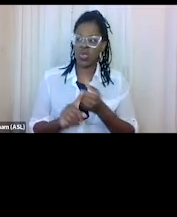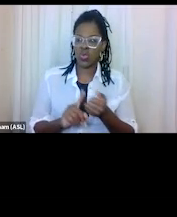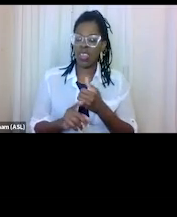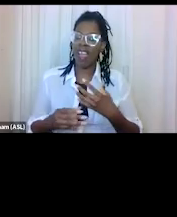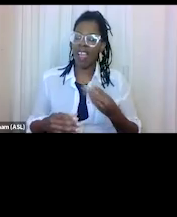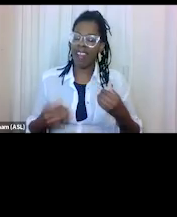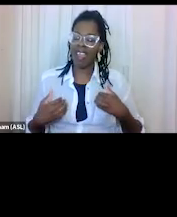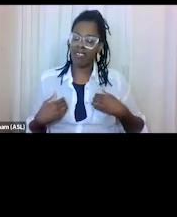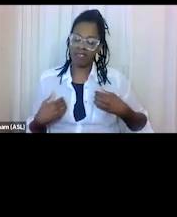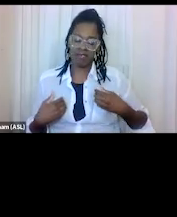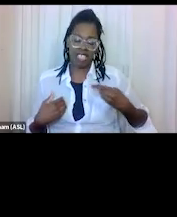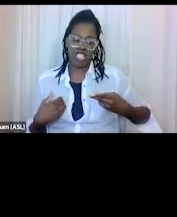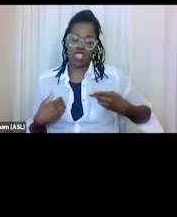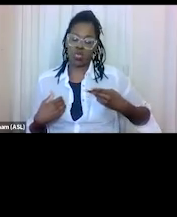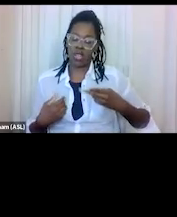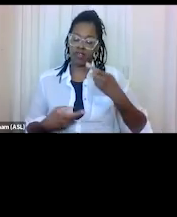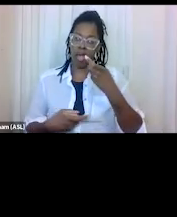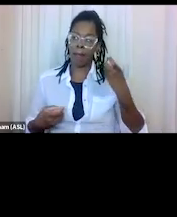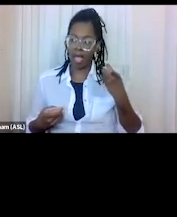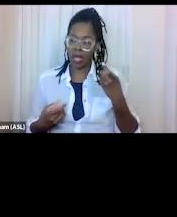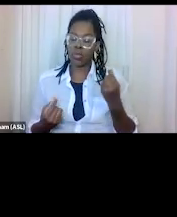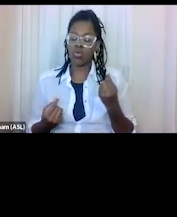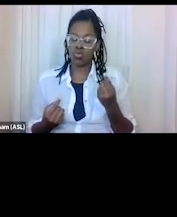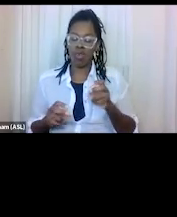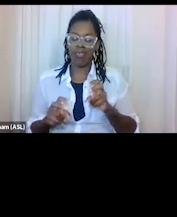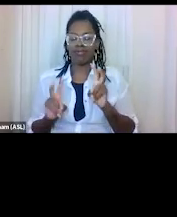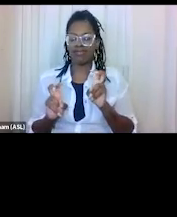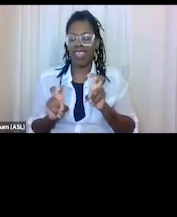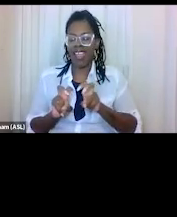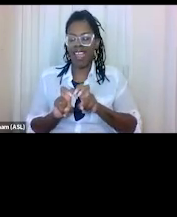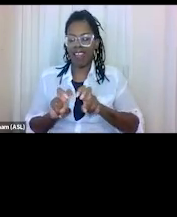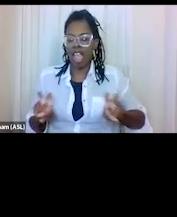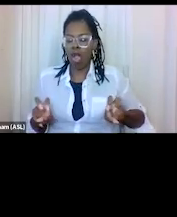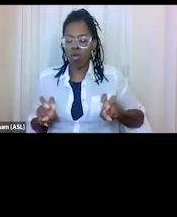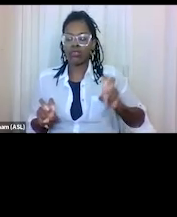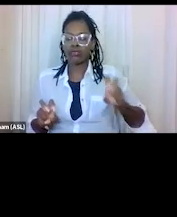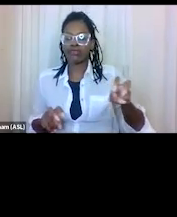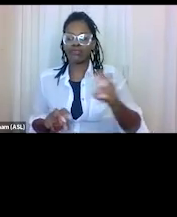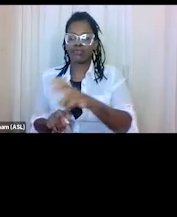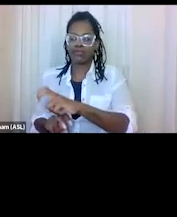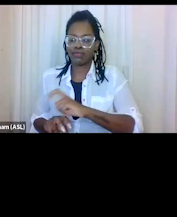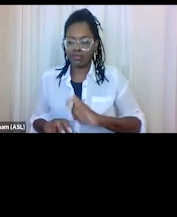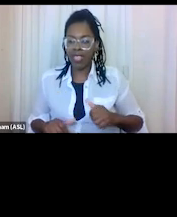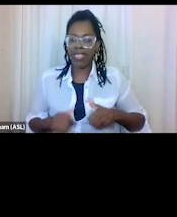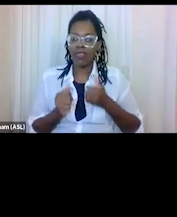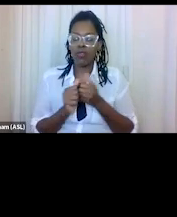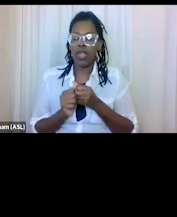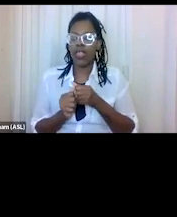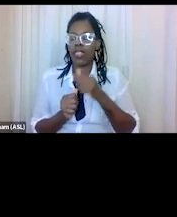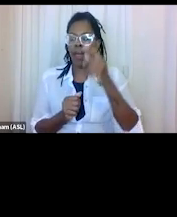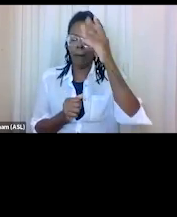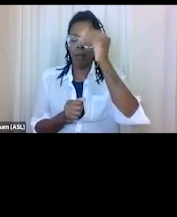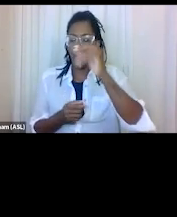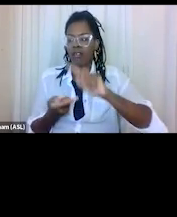couch surfing. She's kind of bouncing around with different friends. She was living with a boyfriend for a while. The relationship didn't work out. She had to